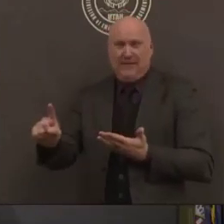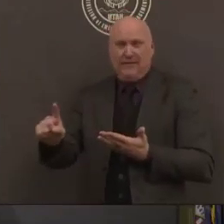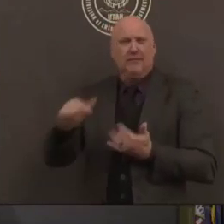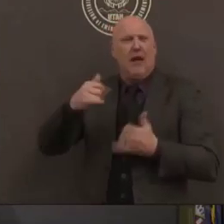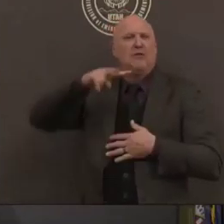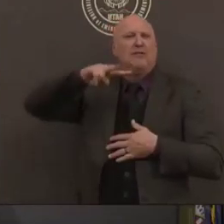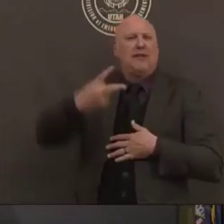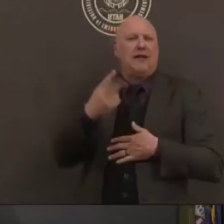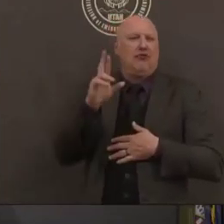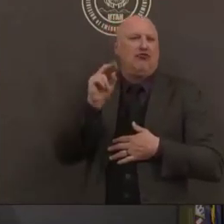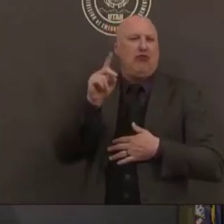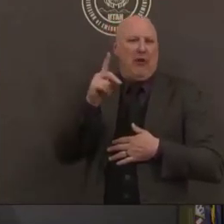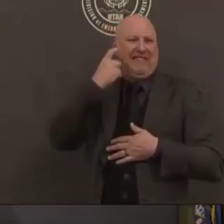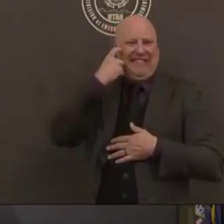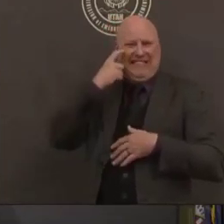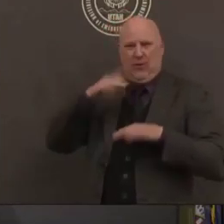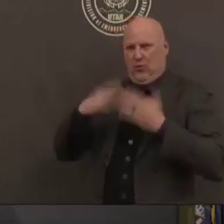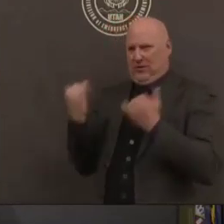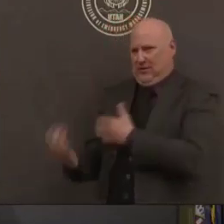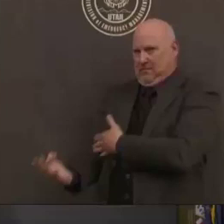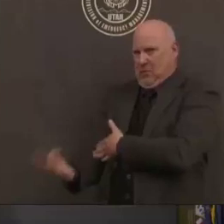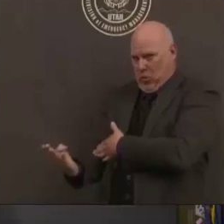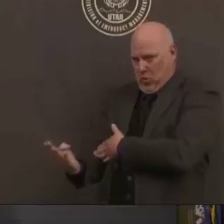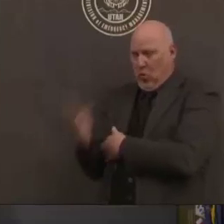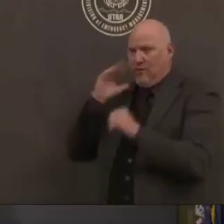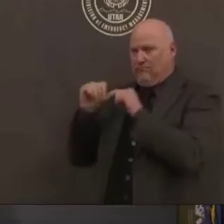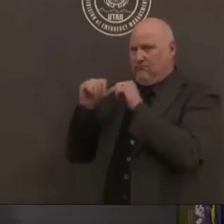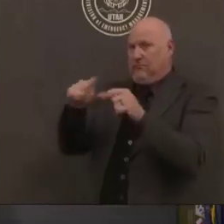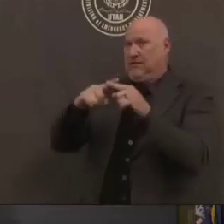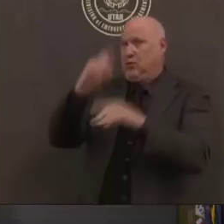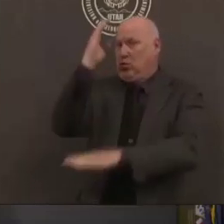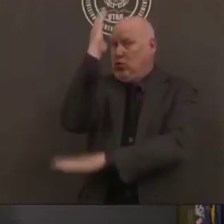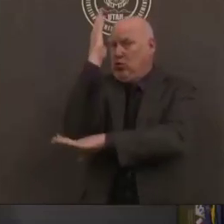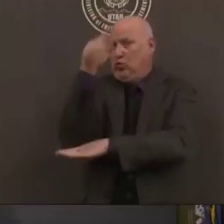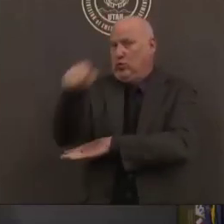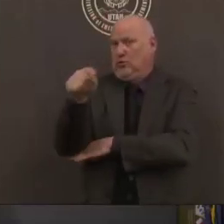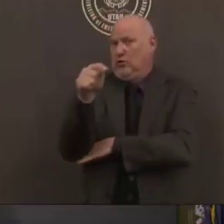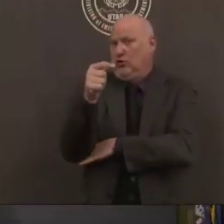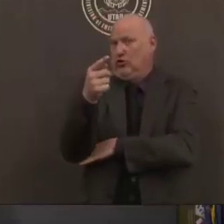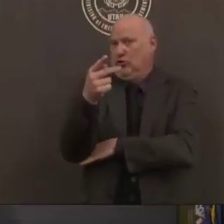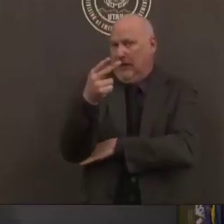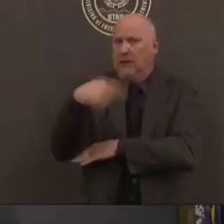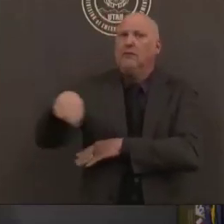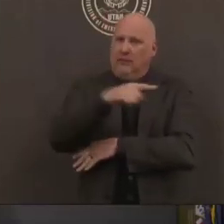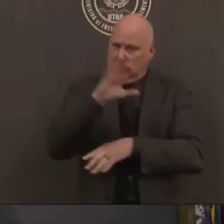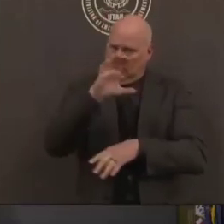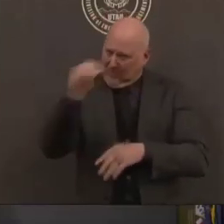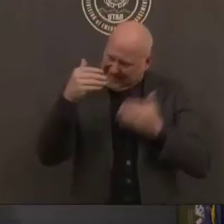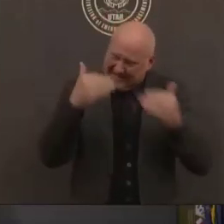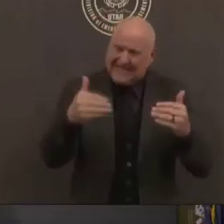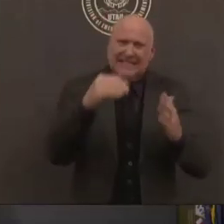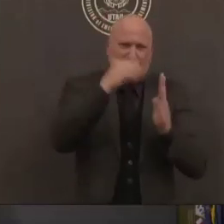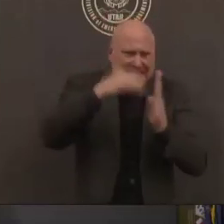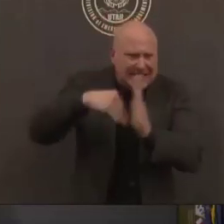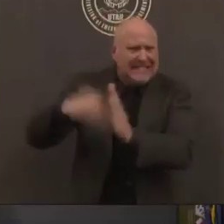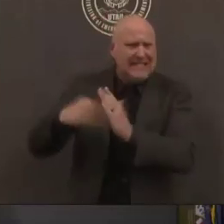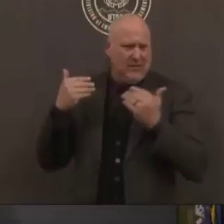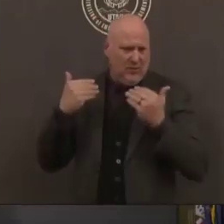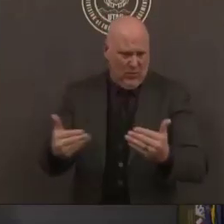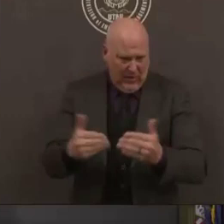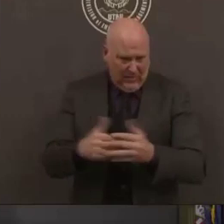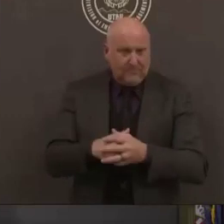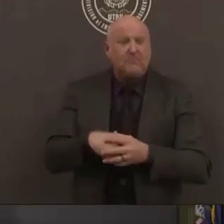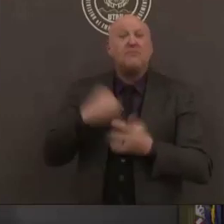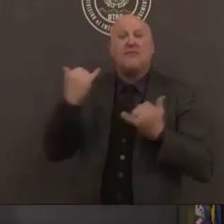at noon. We're pleased to announce that nonprofit organizations are available for this round of